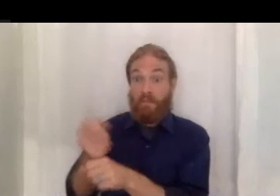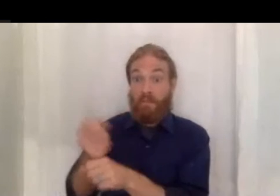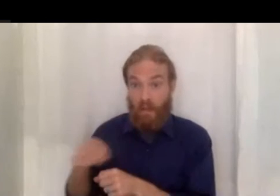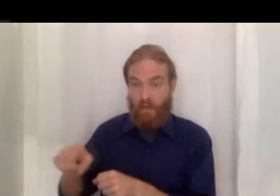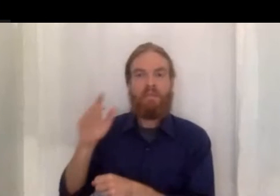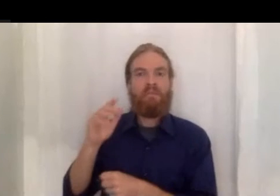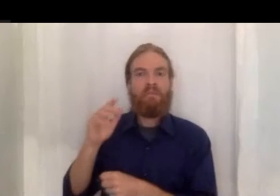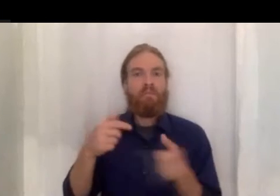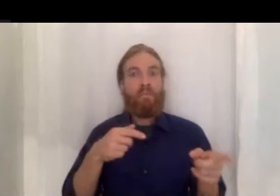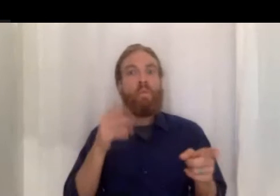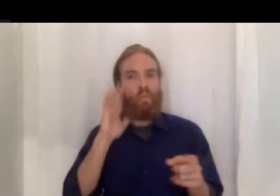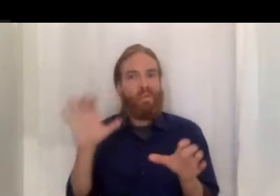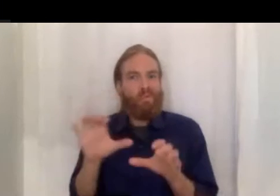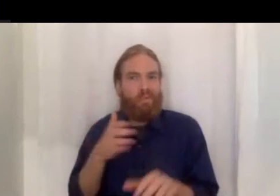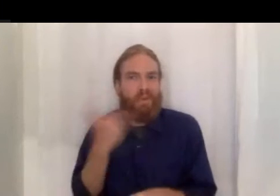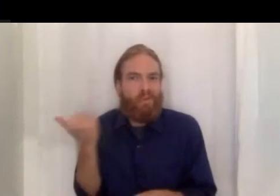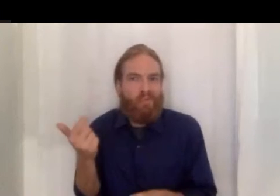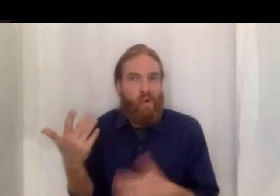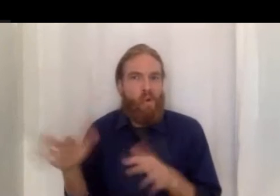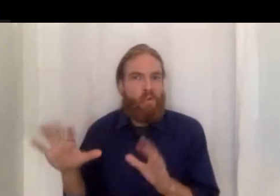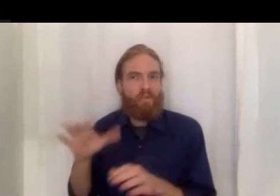mount an immune response